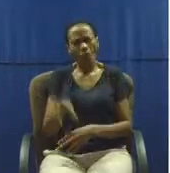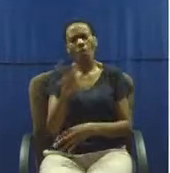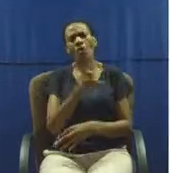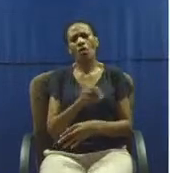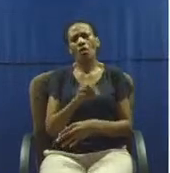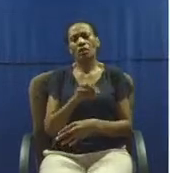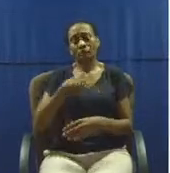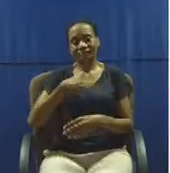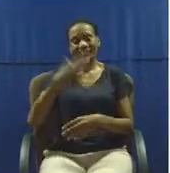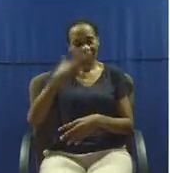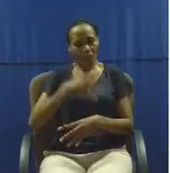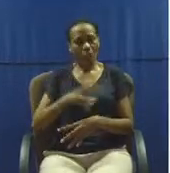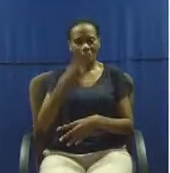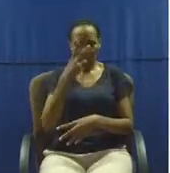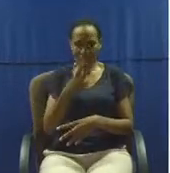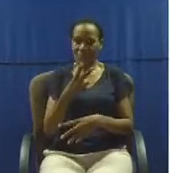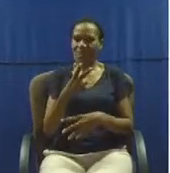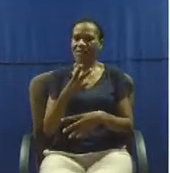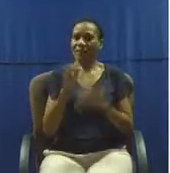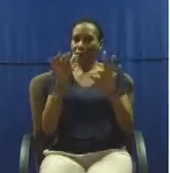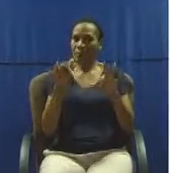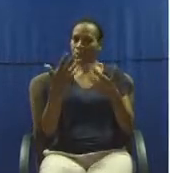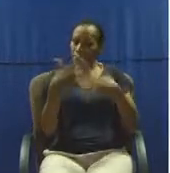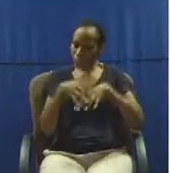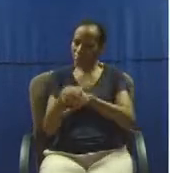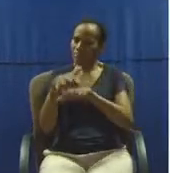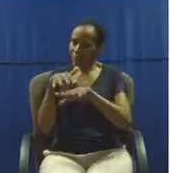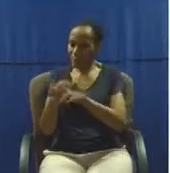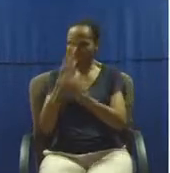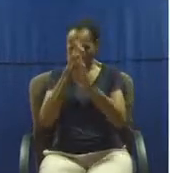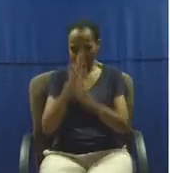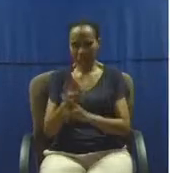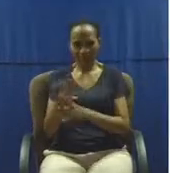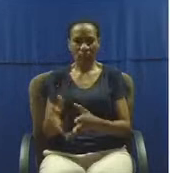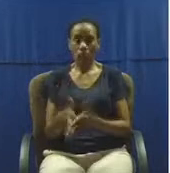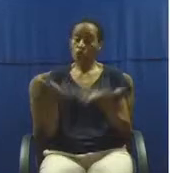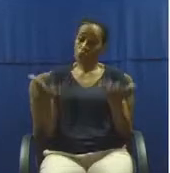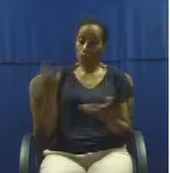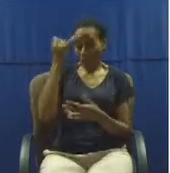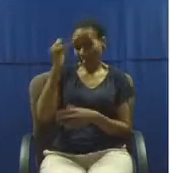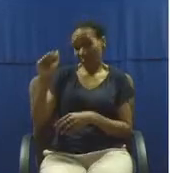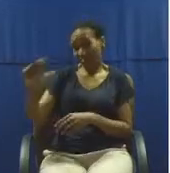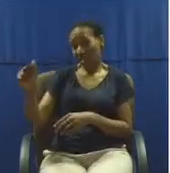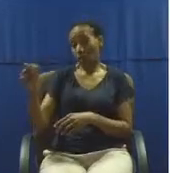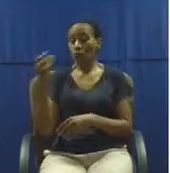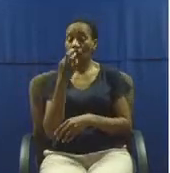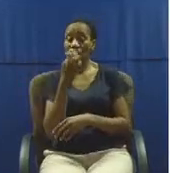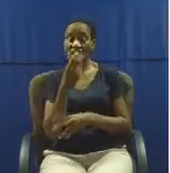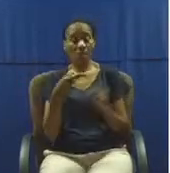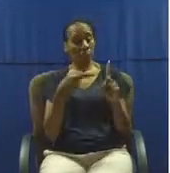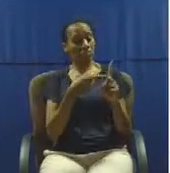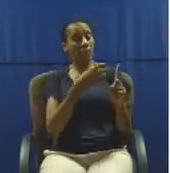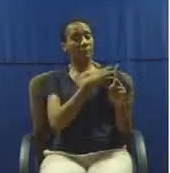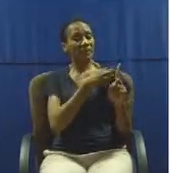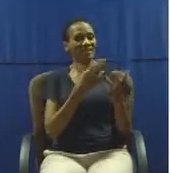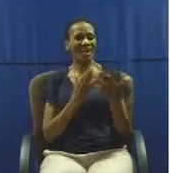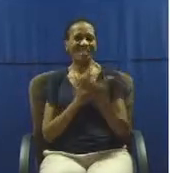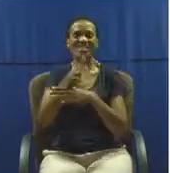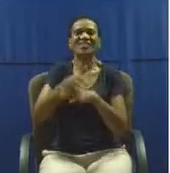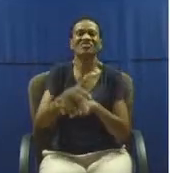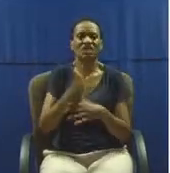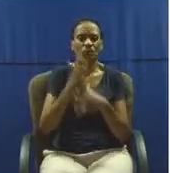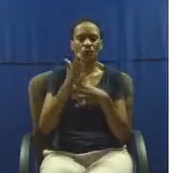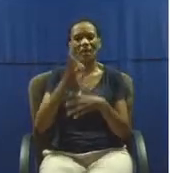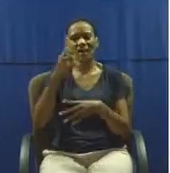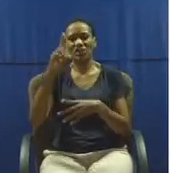to see adhered to. So your opinion, therefore, is that no, there is interference, and I think